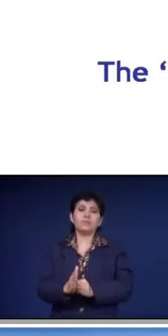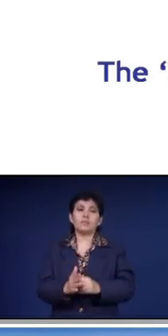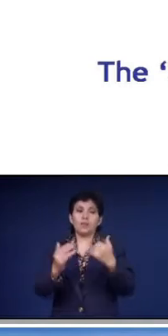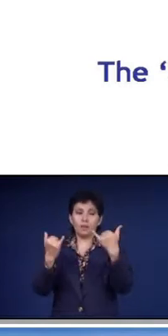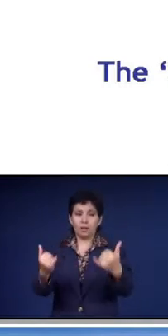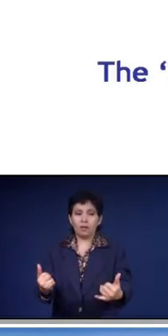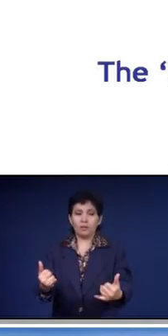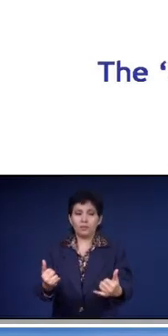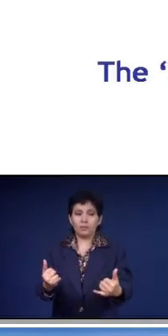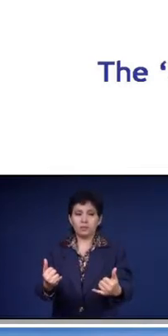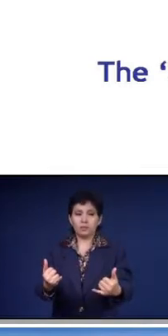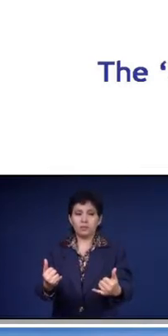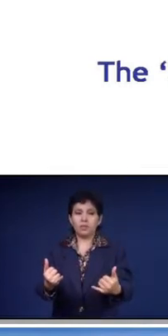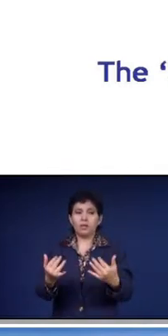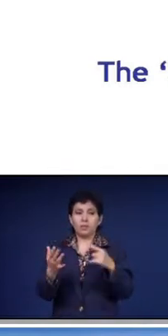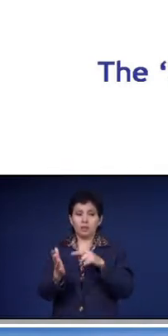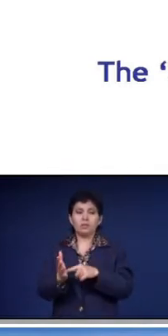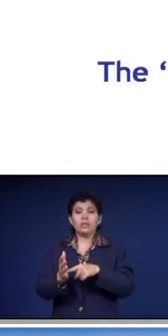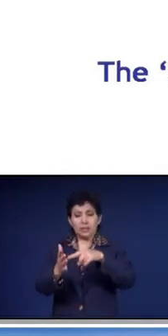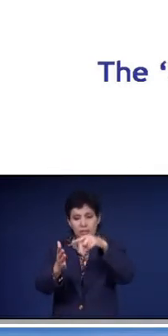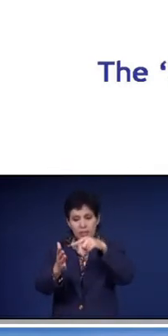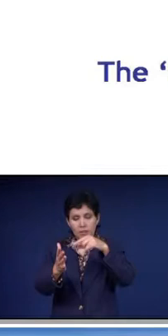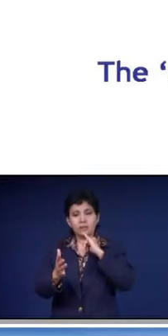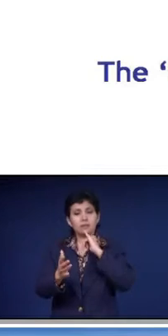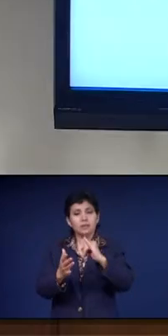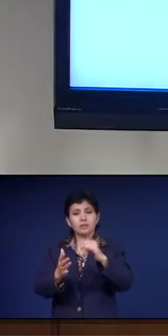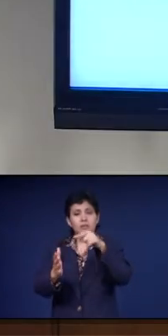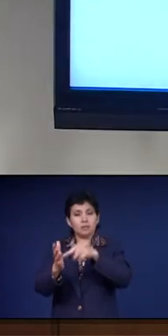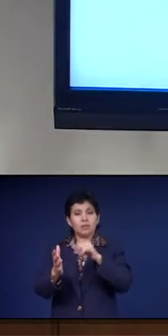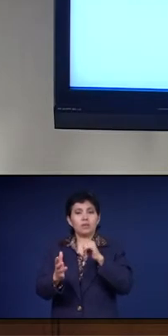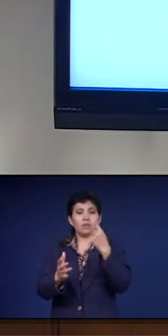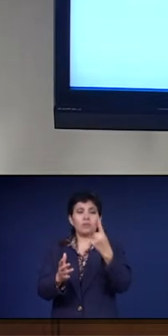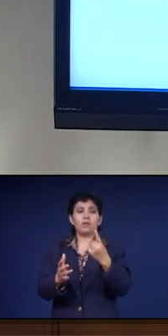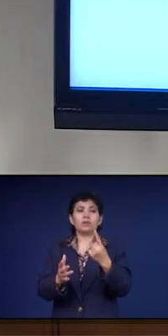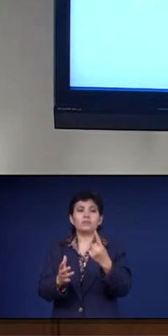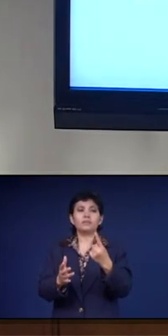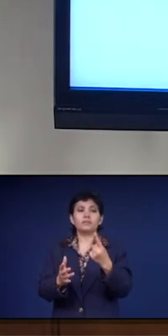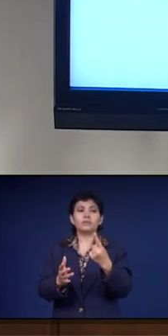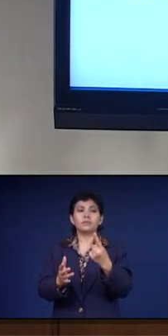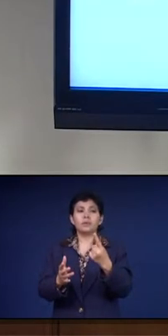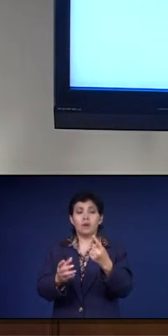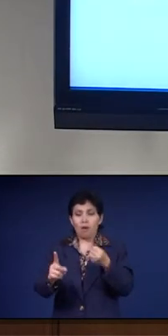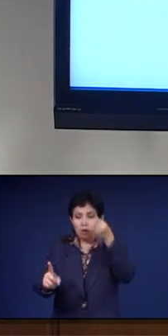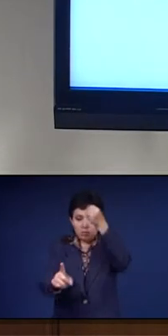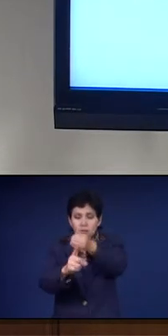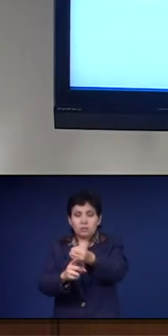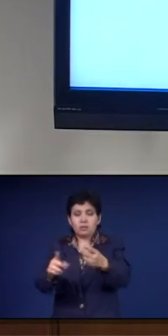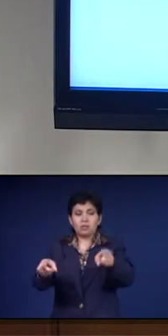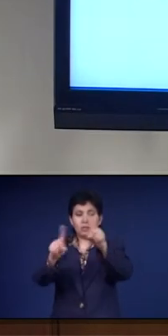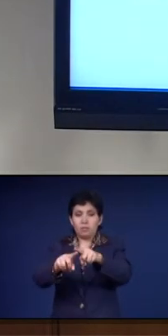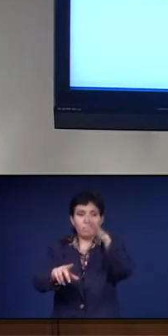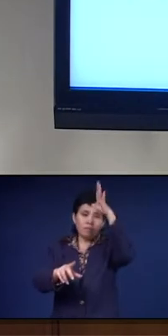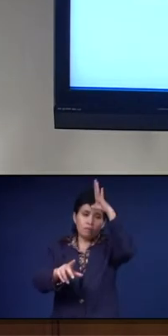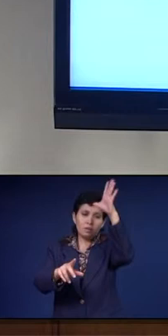Now, the surgeon's story. Now, this is a funny example. Now, there's one accident happened, and the